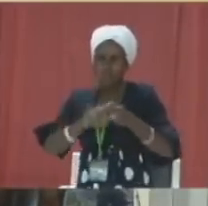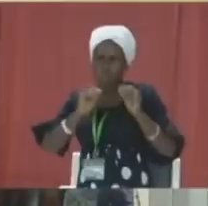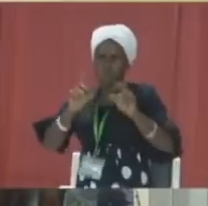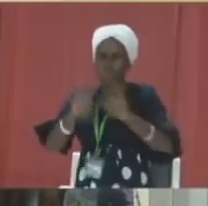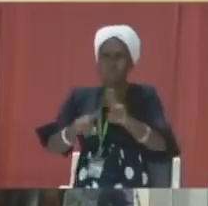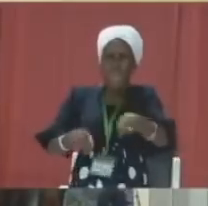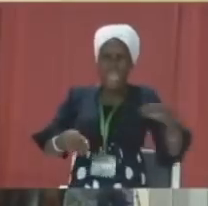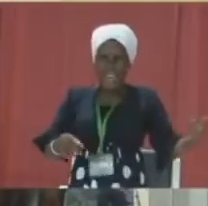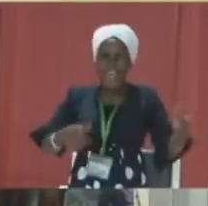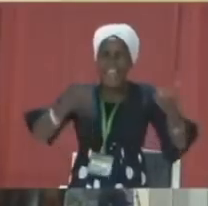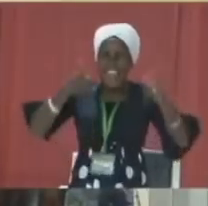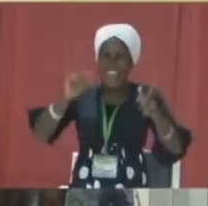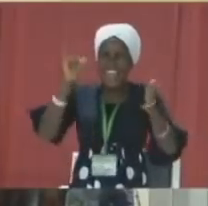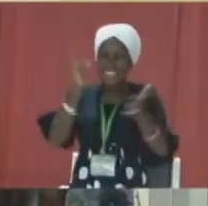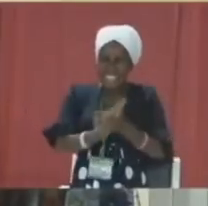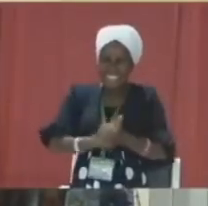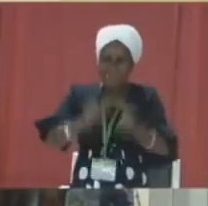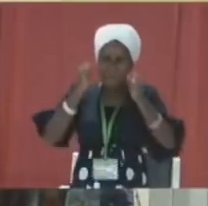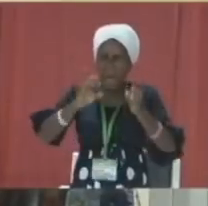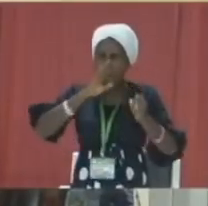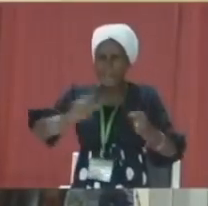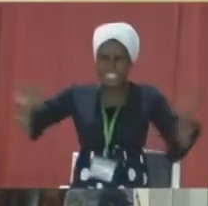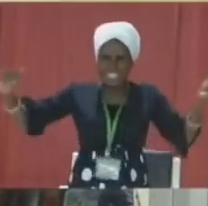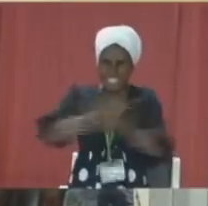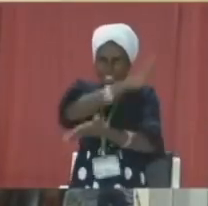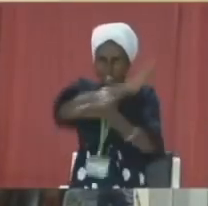destroyed today.